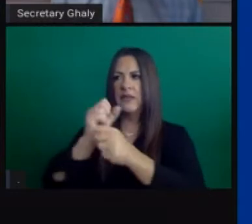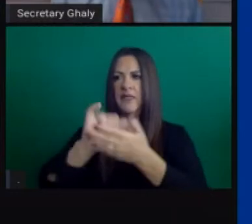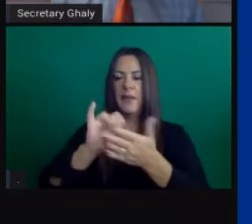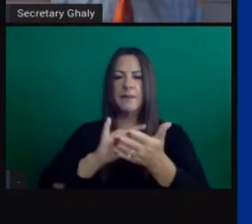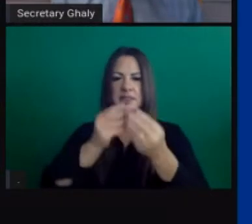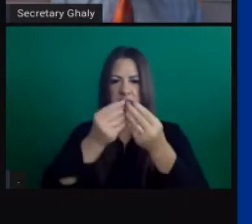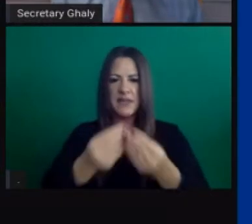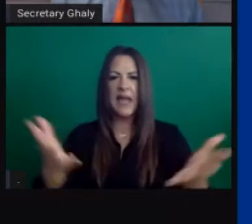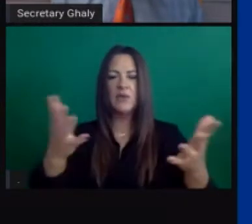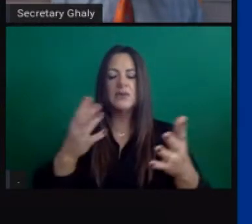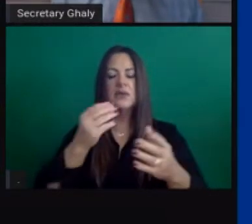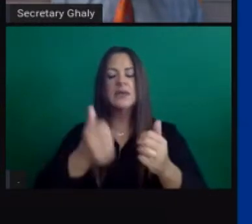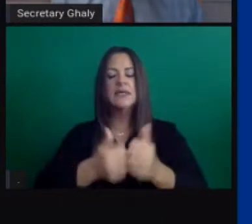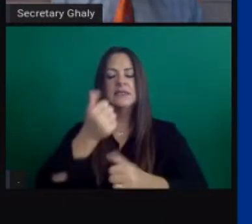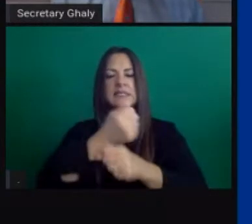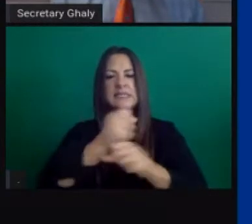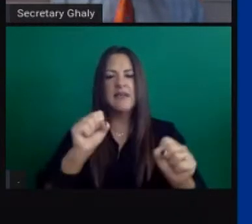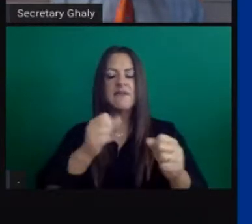slide.